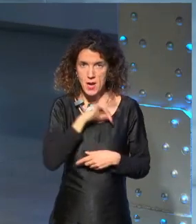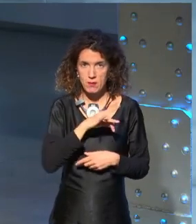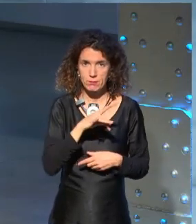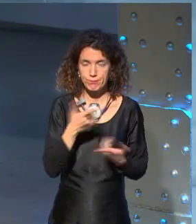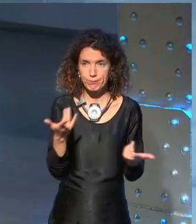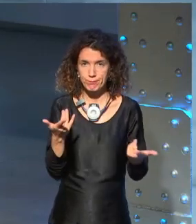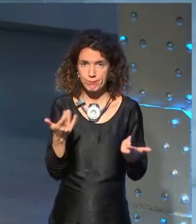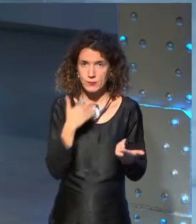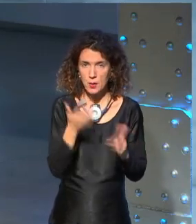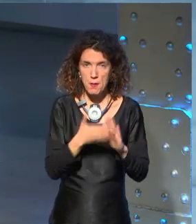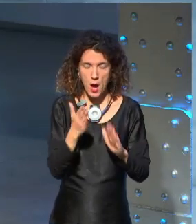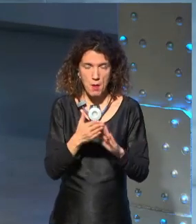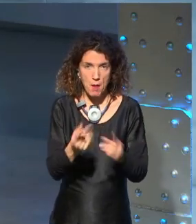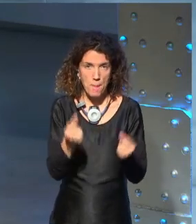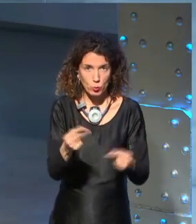suicide.